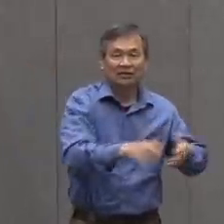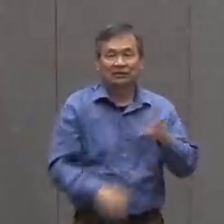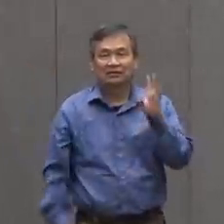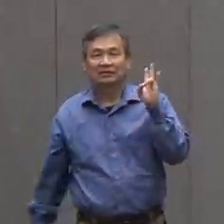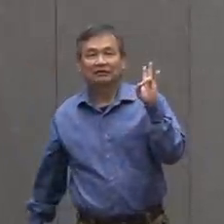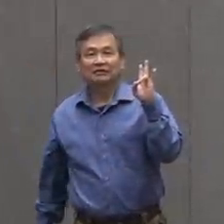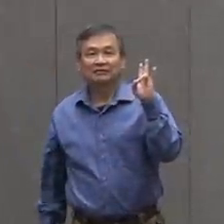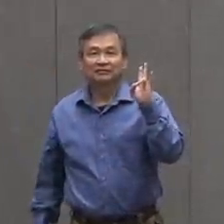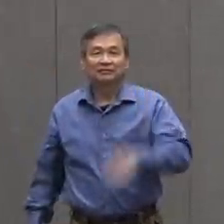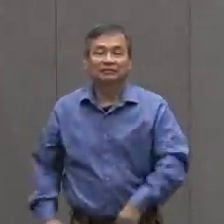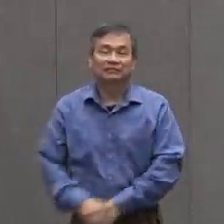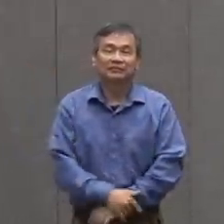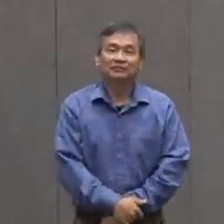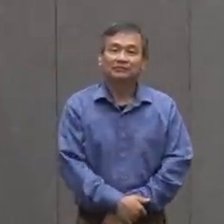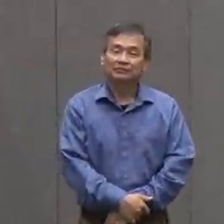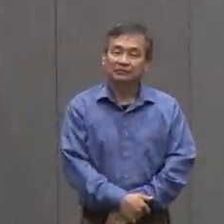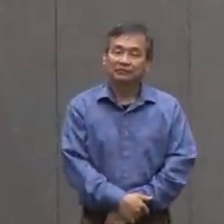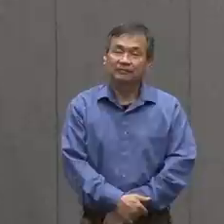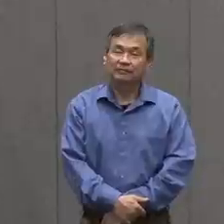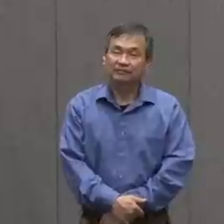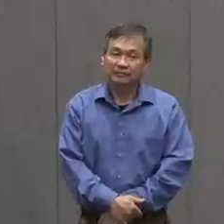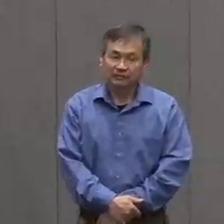left.